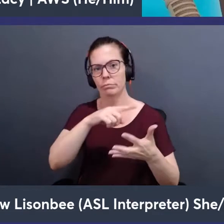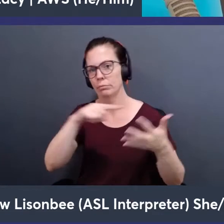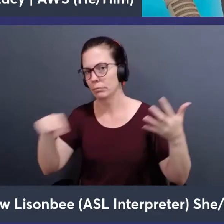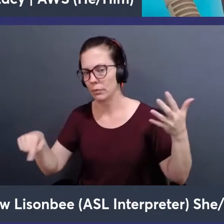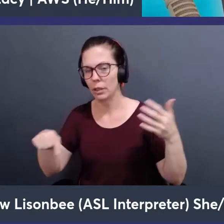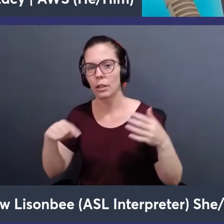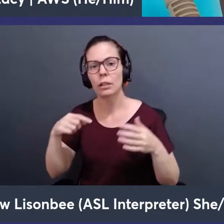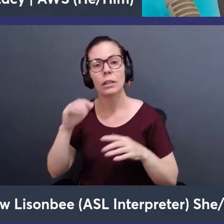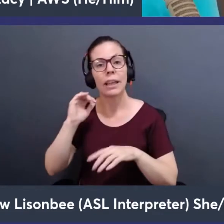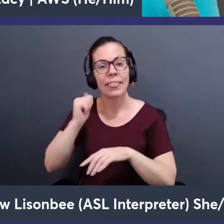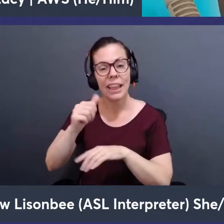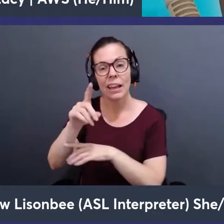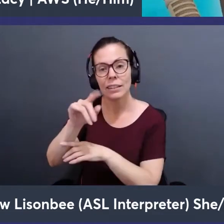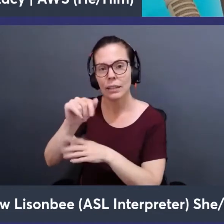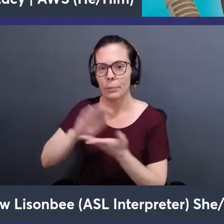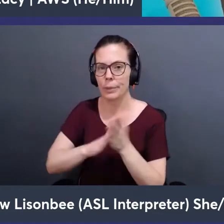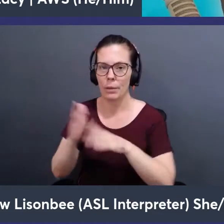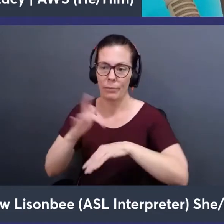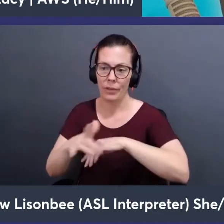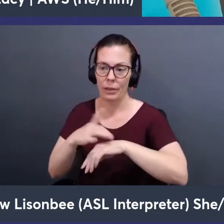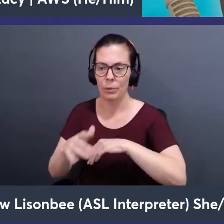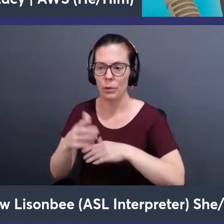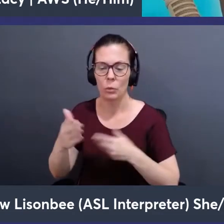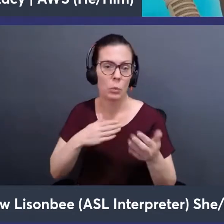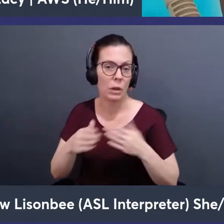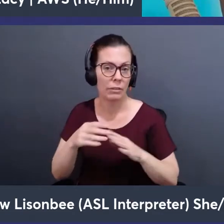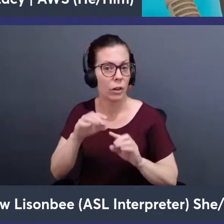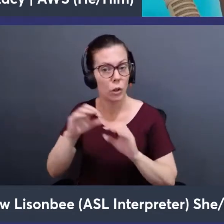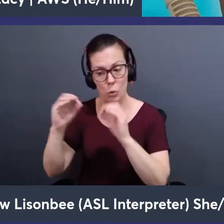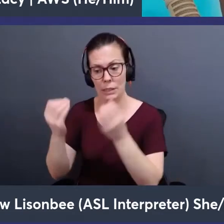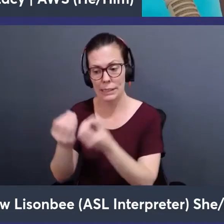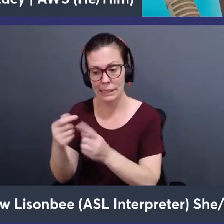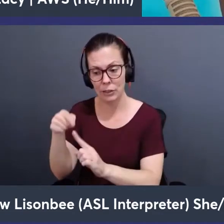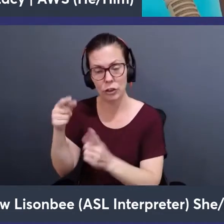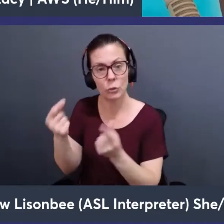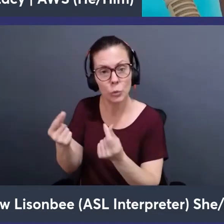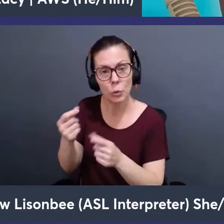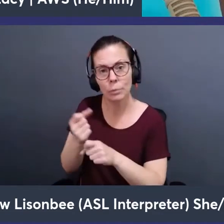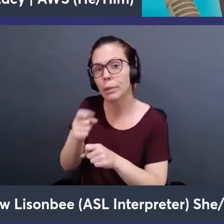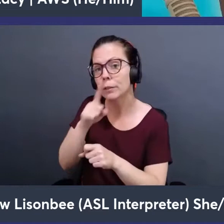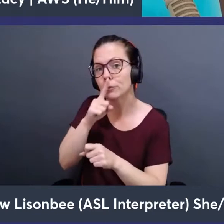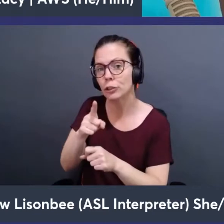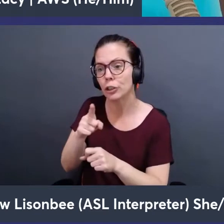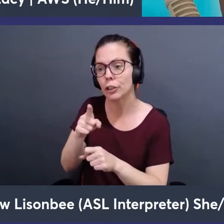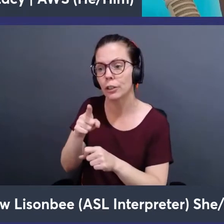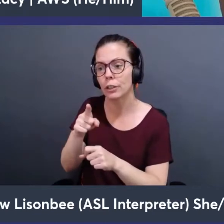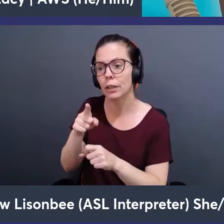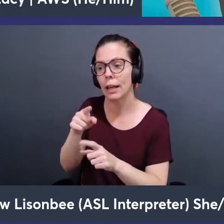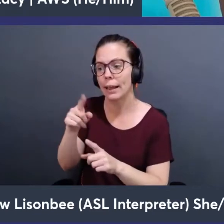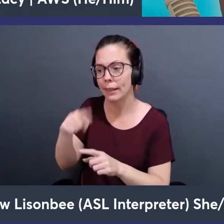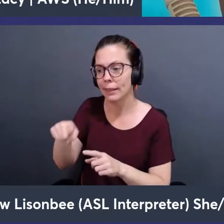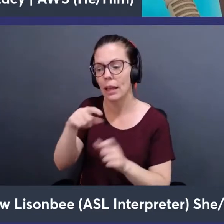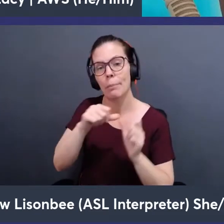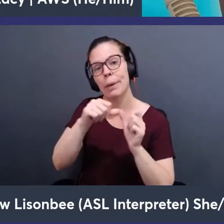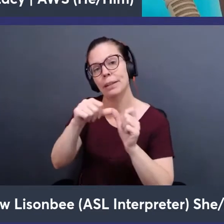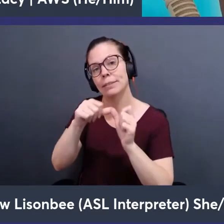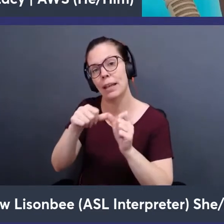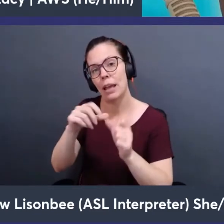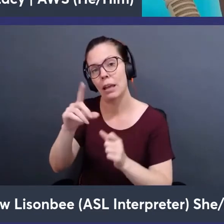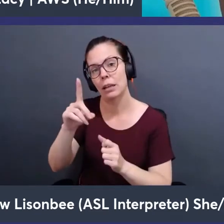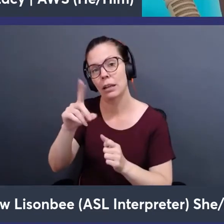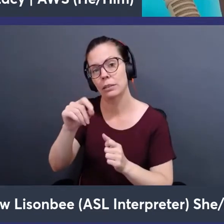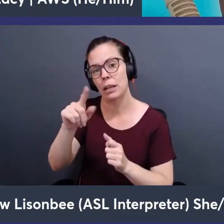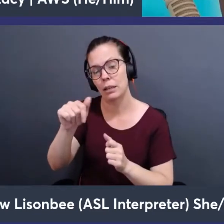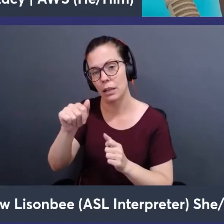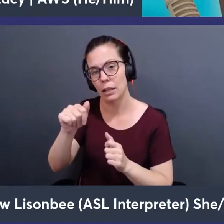make this data available. What organization needs to do to make sure that they are maintaining this data,